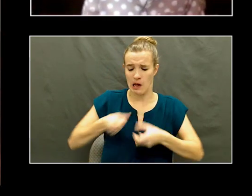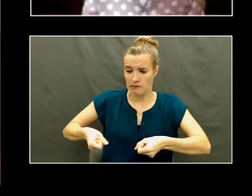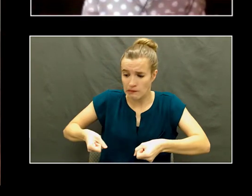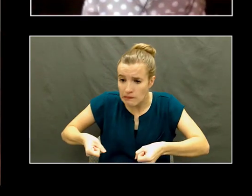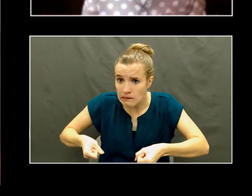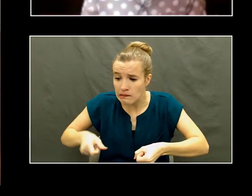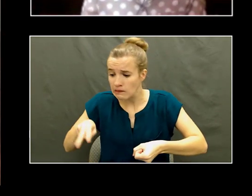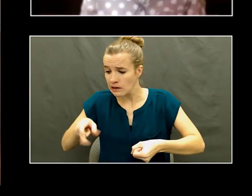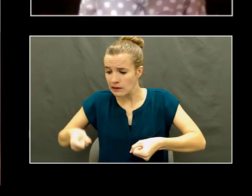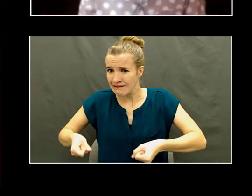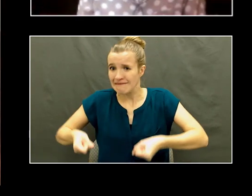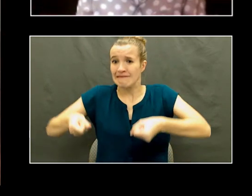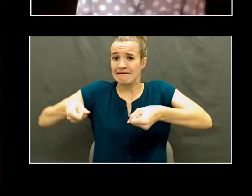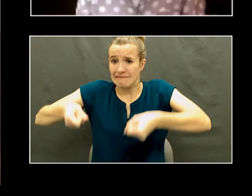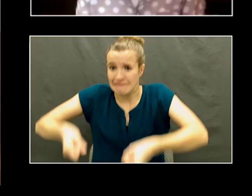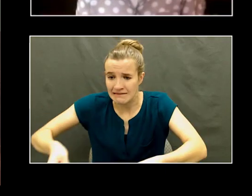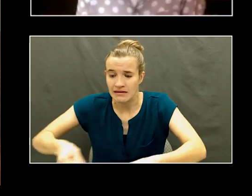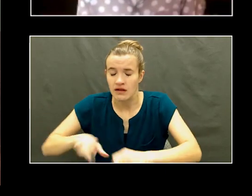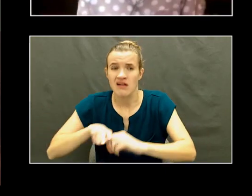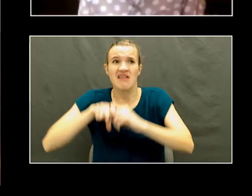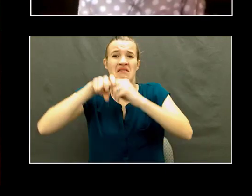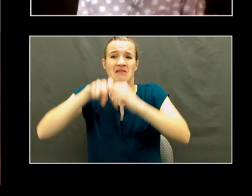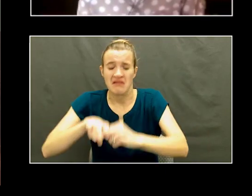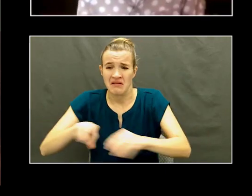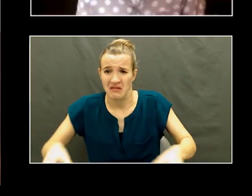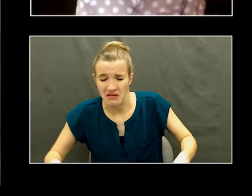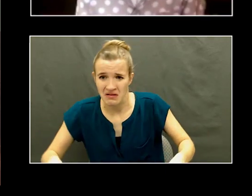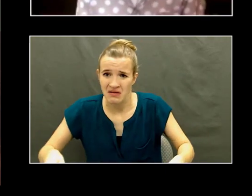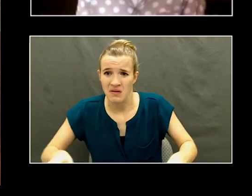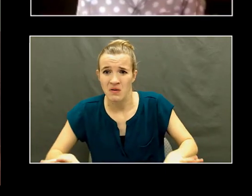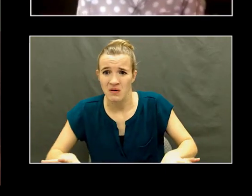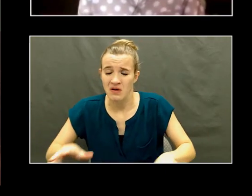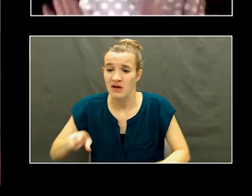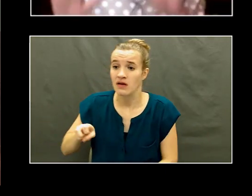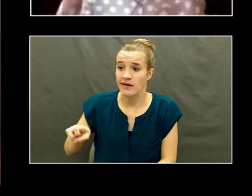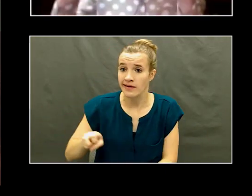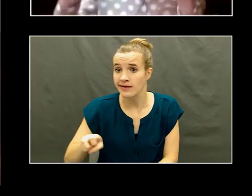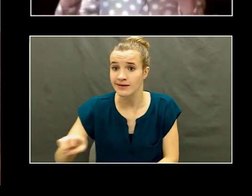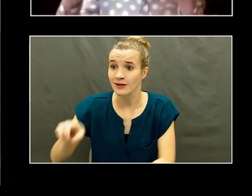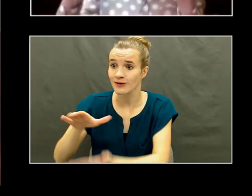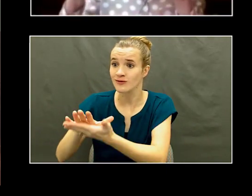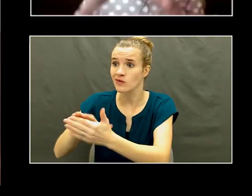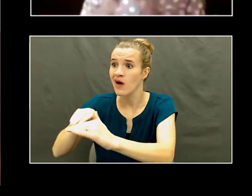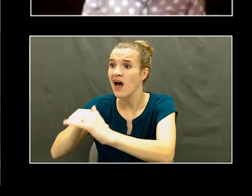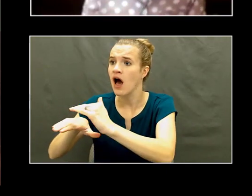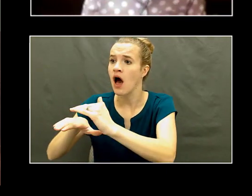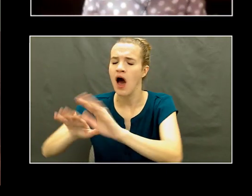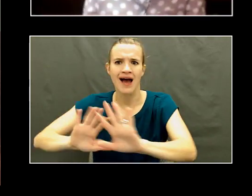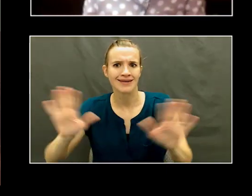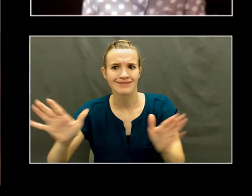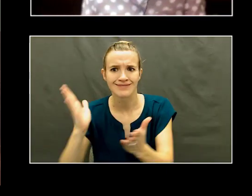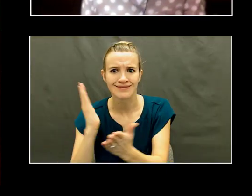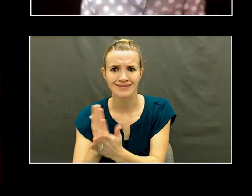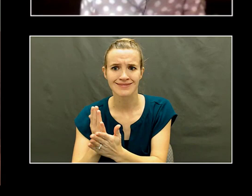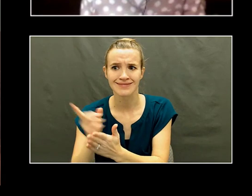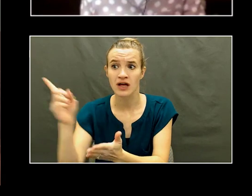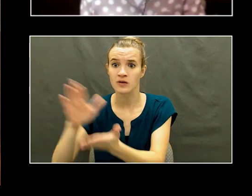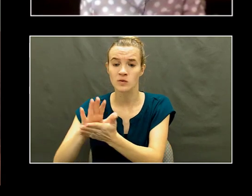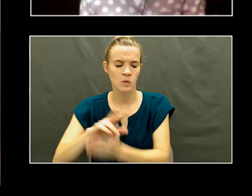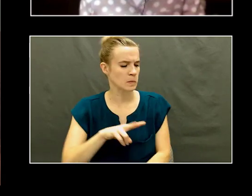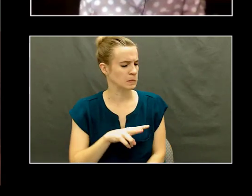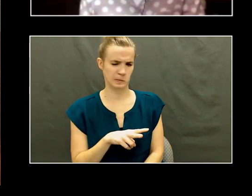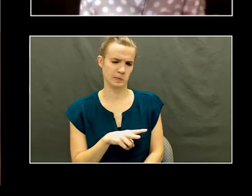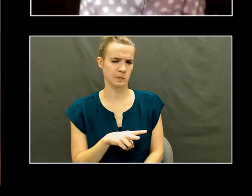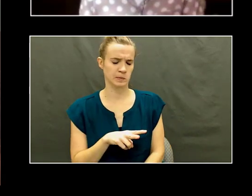the curb. Though the drop jolts Jennifer, she makes it to the building. But stop! The school says